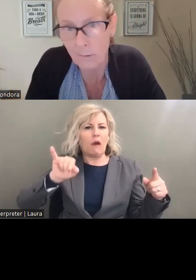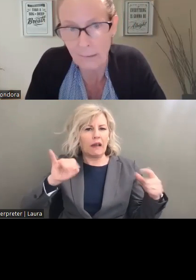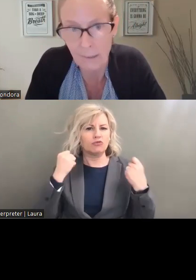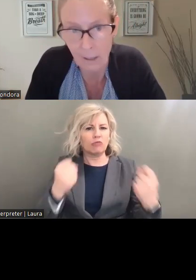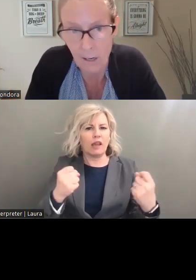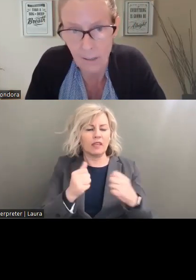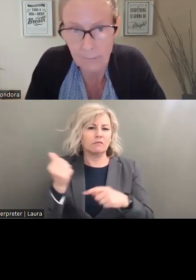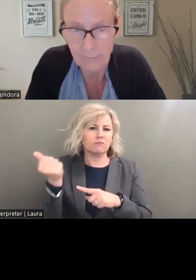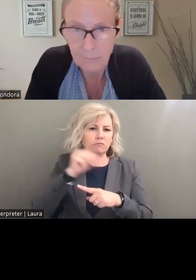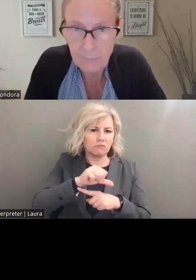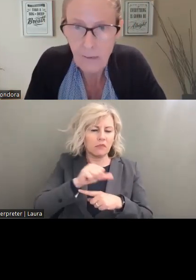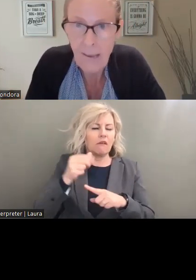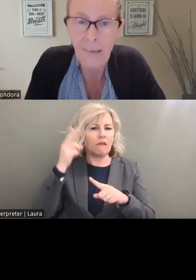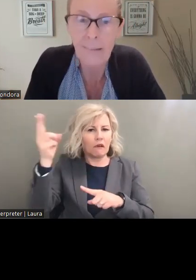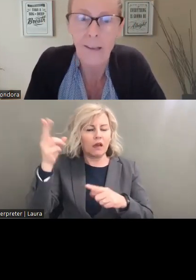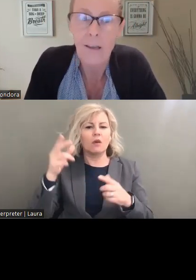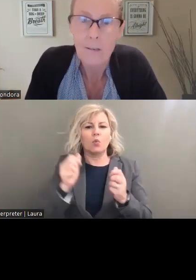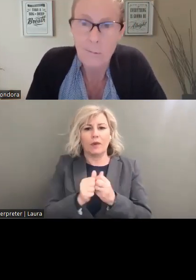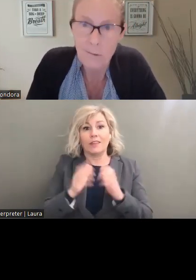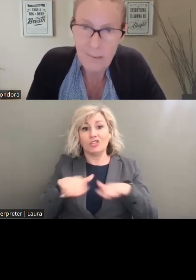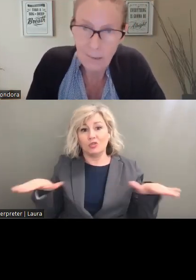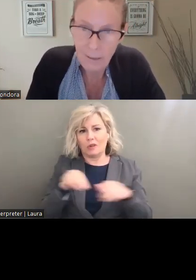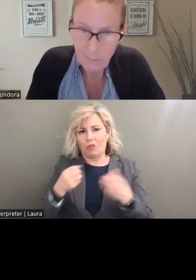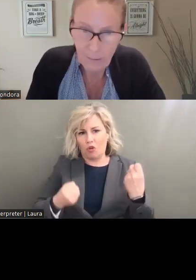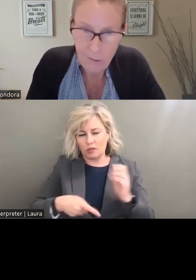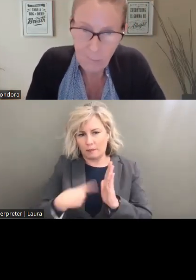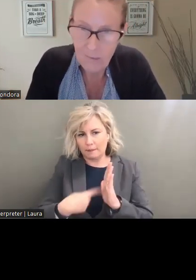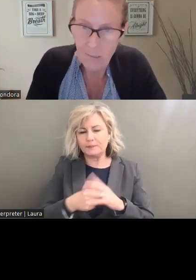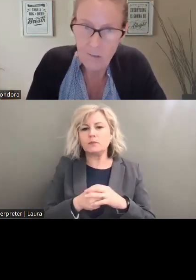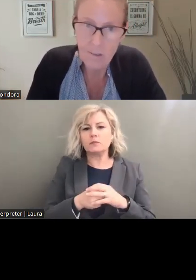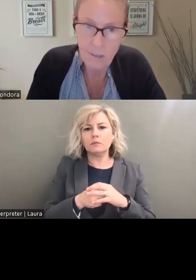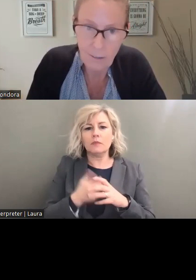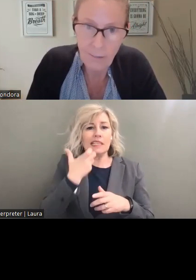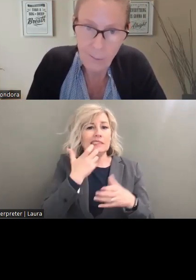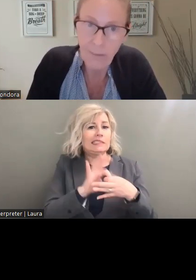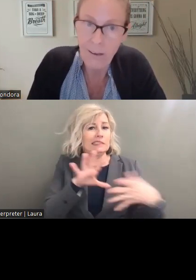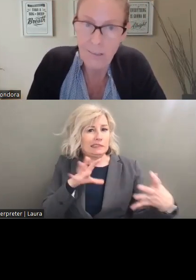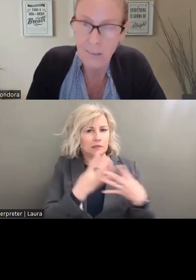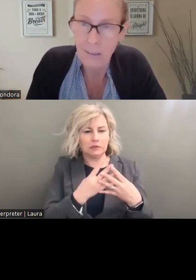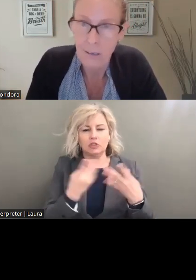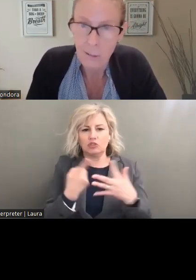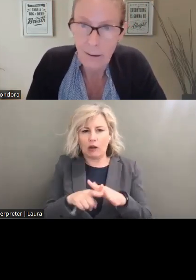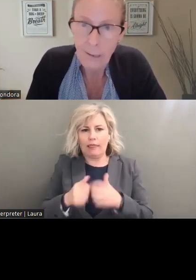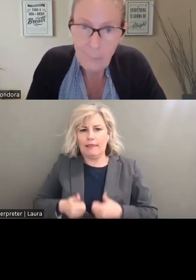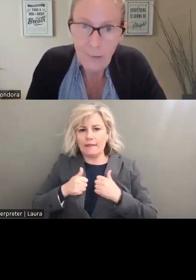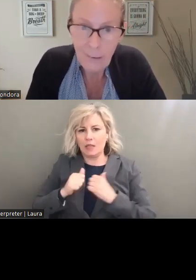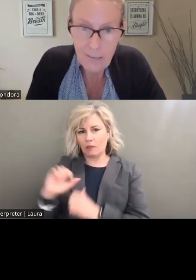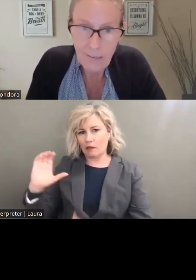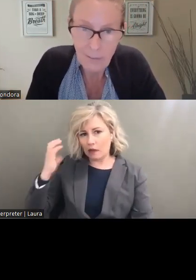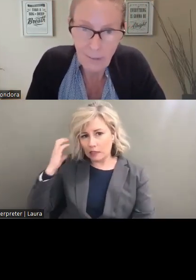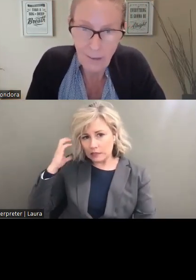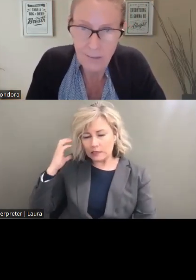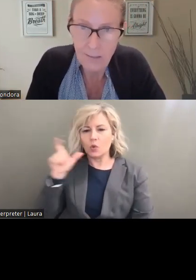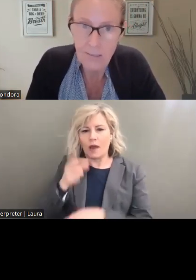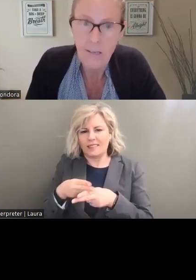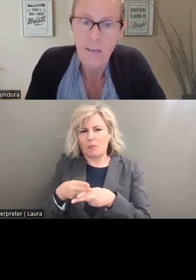with children in the car. And she was recently released from prison, and she started living with a cousin who had temporary custody